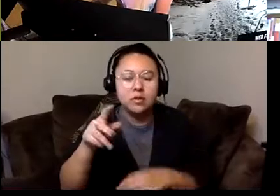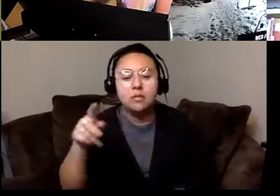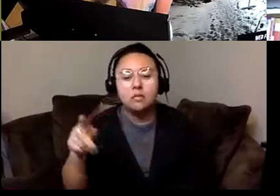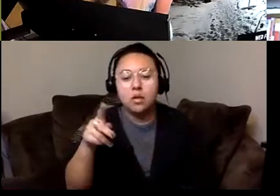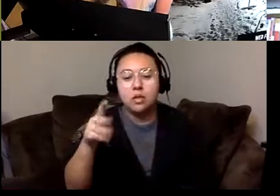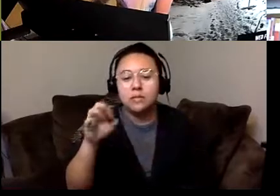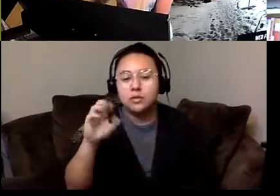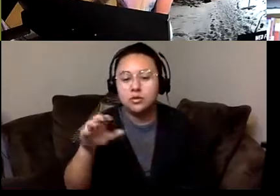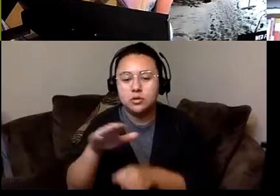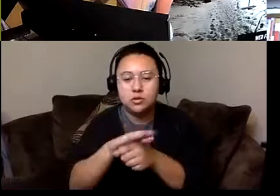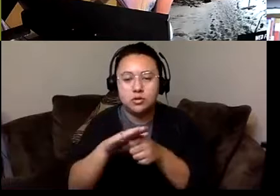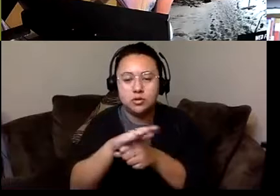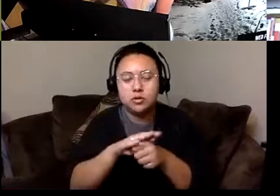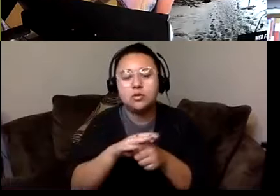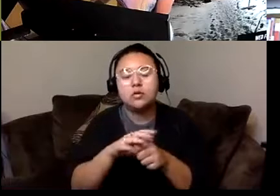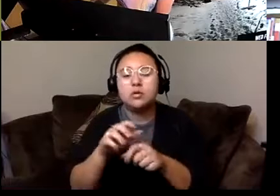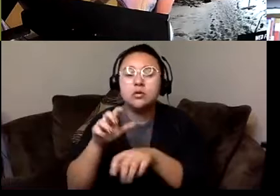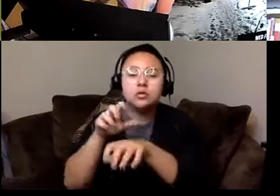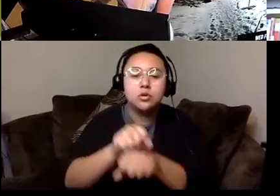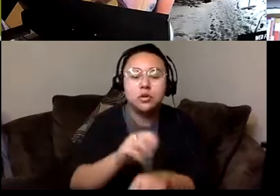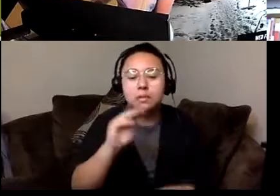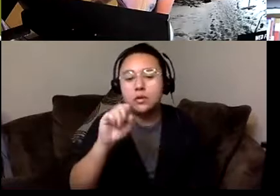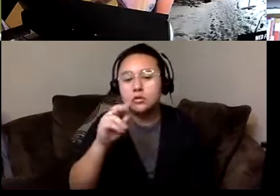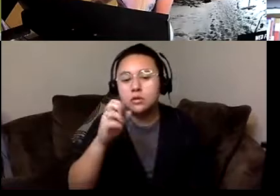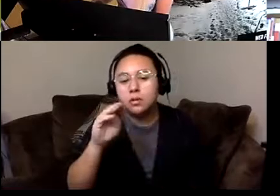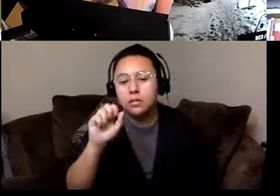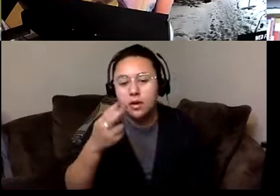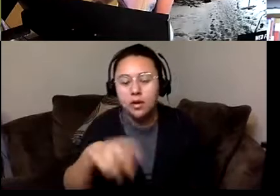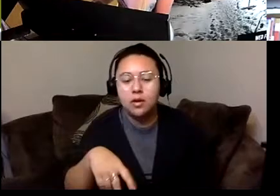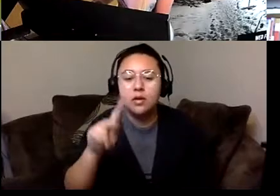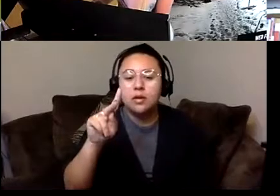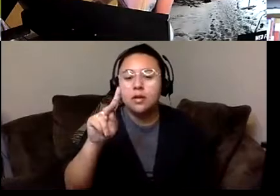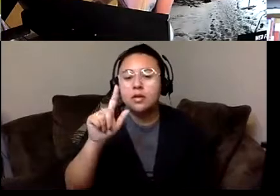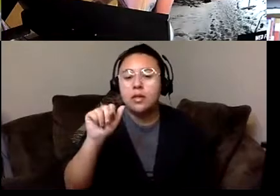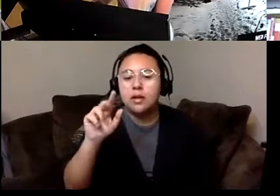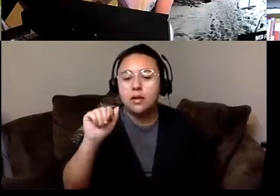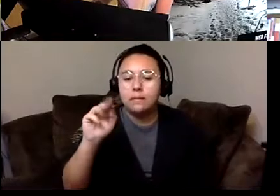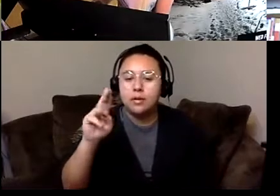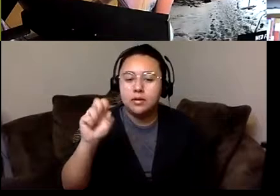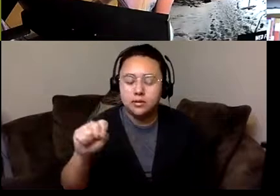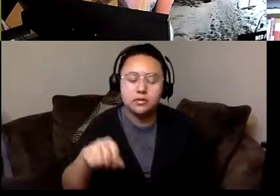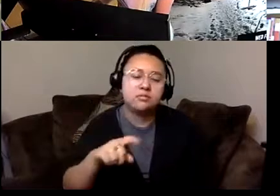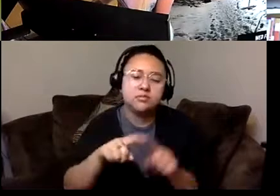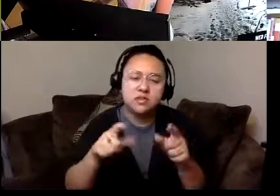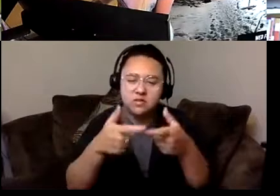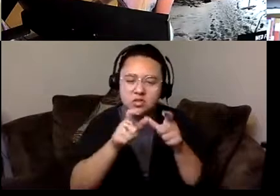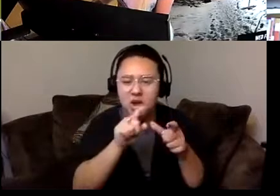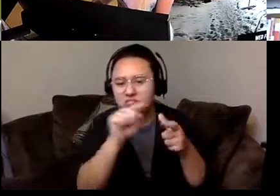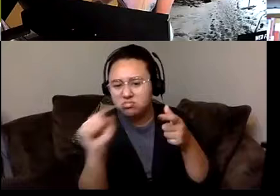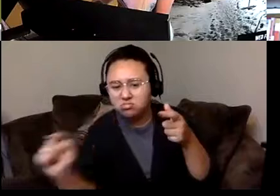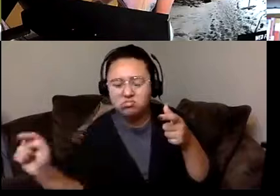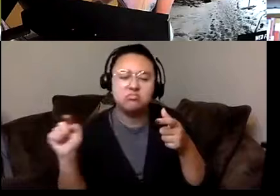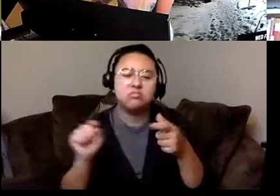the traditional village sites of the Multnomah, Waskow, Cowlitz, Kathlamet, Clackamas, bands of Chinook, Tualatin,